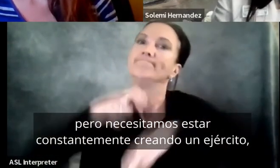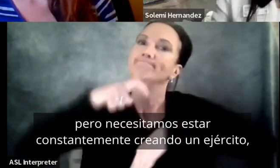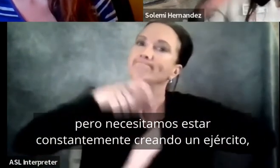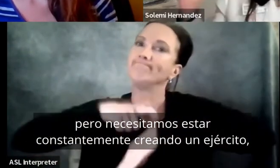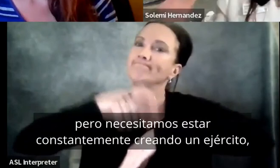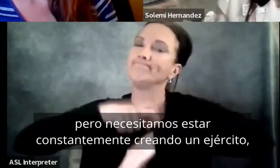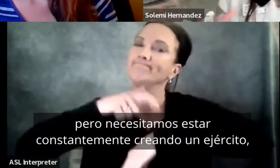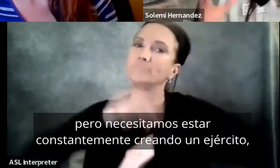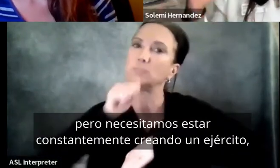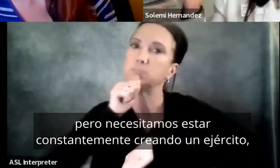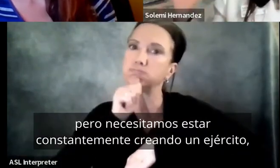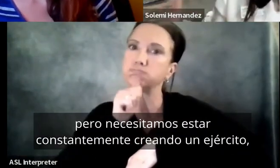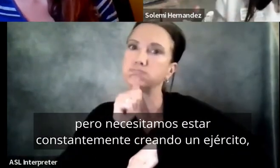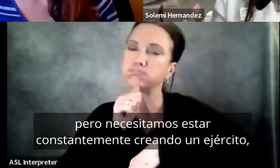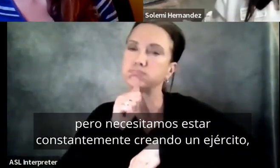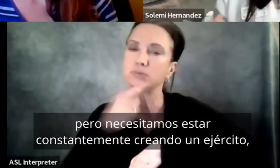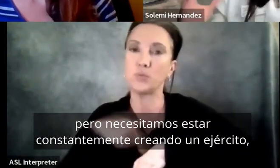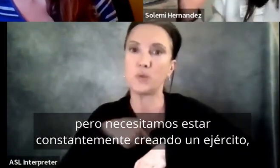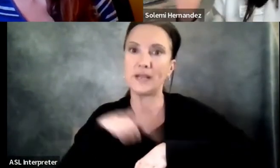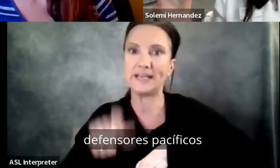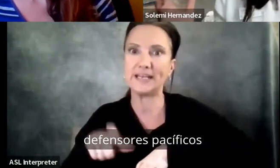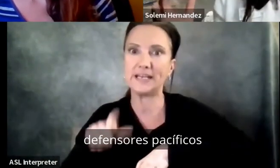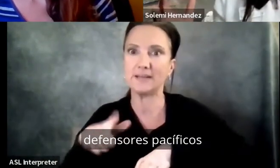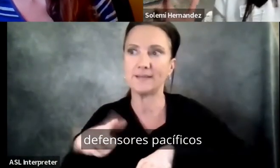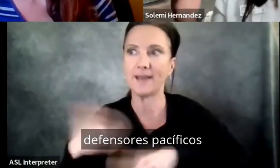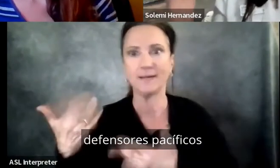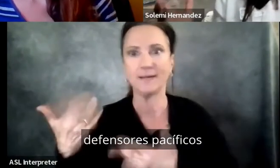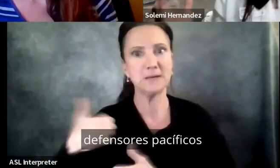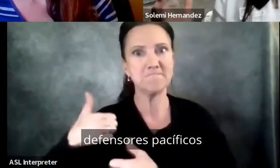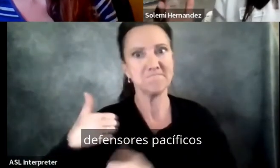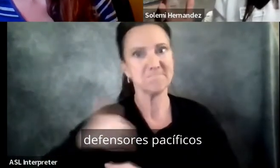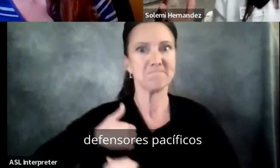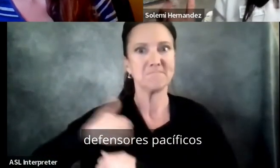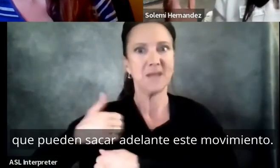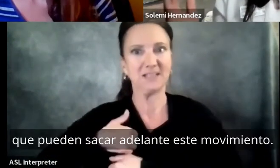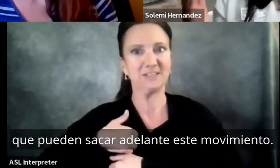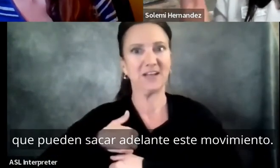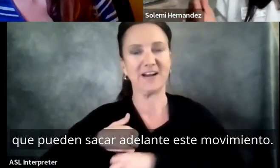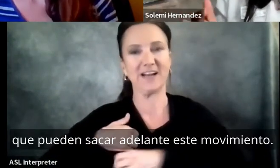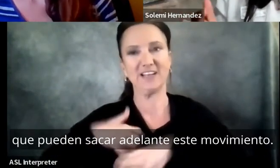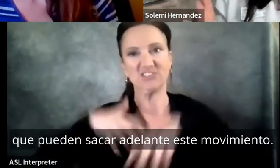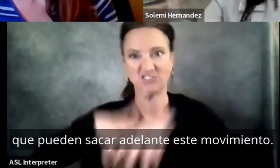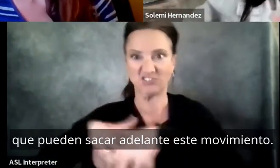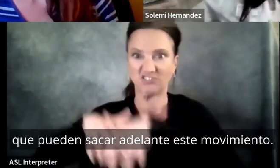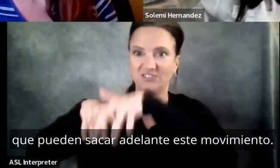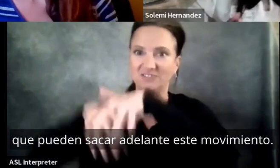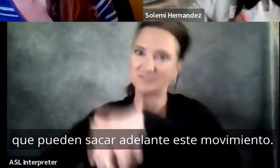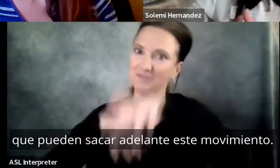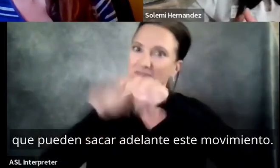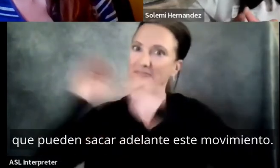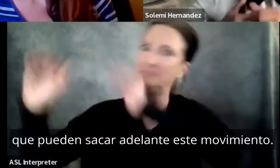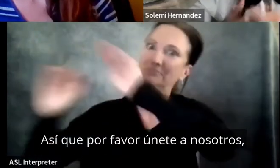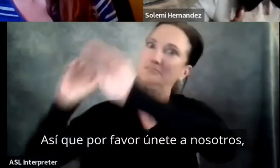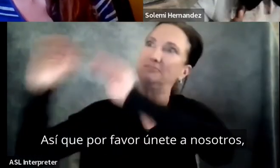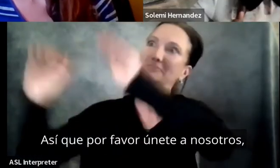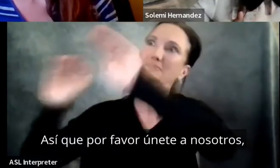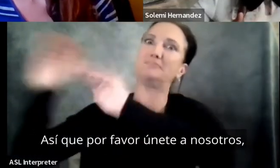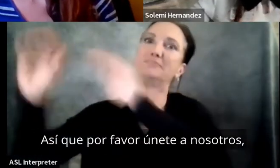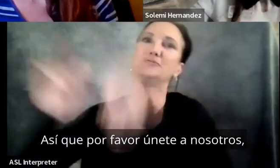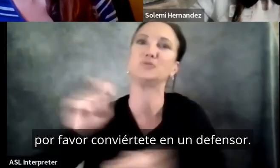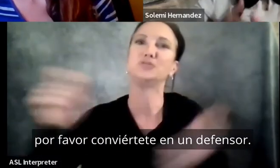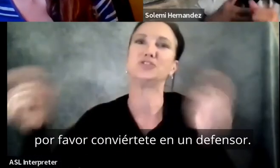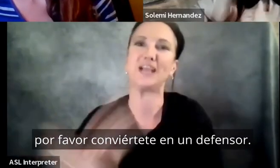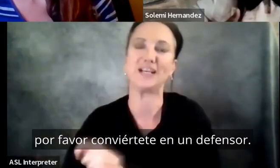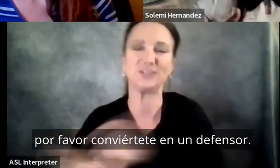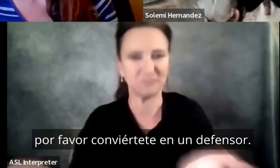be constantly create an army of peaceful advocates that can bring this movement forward. So please join